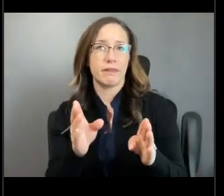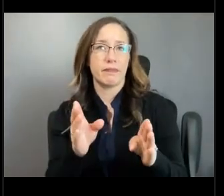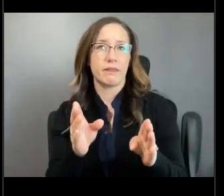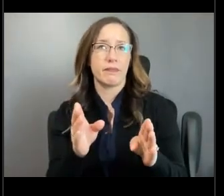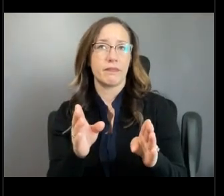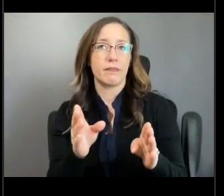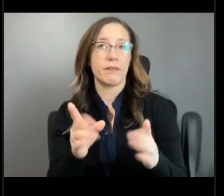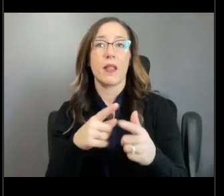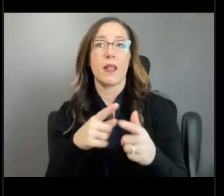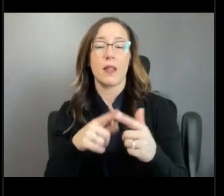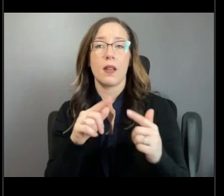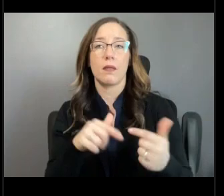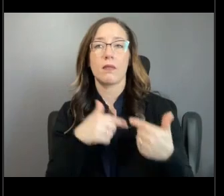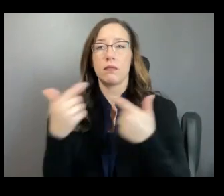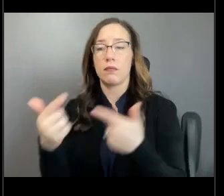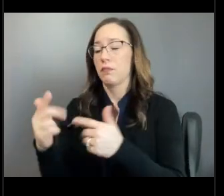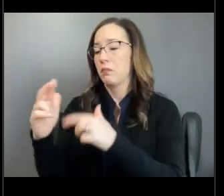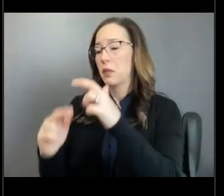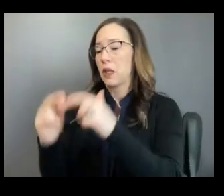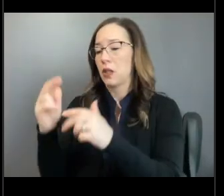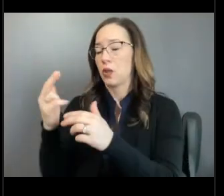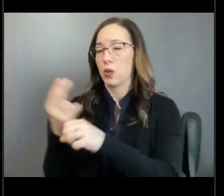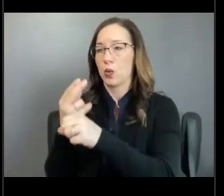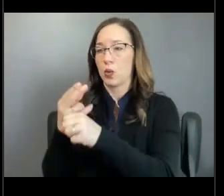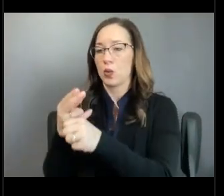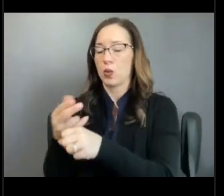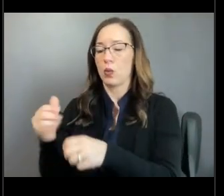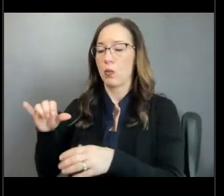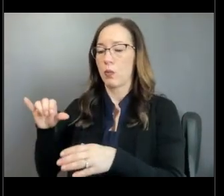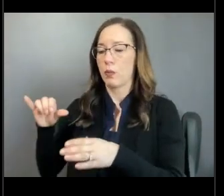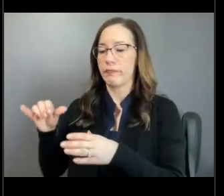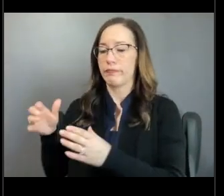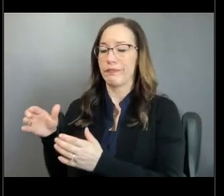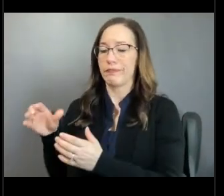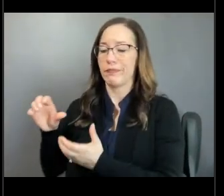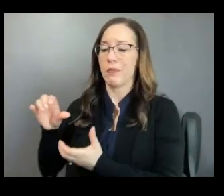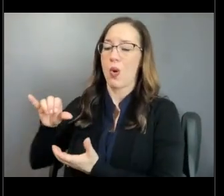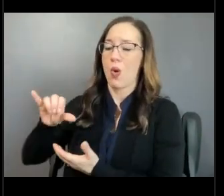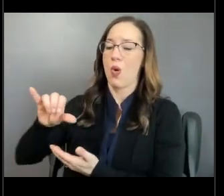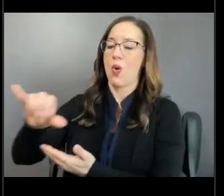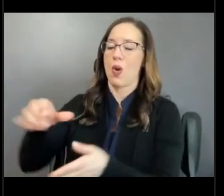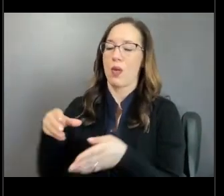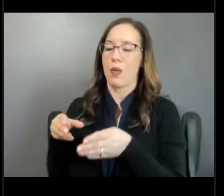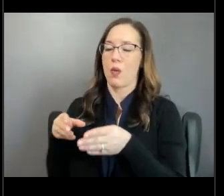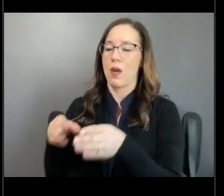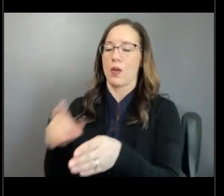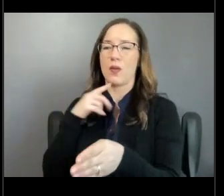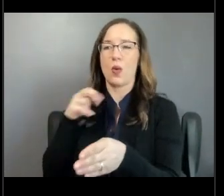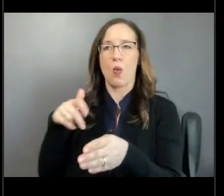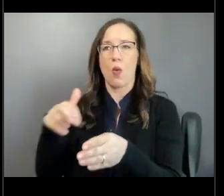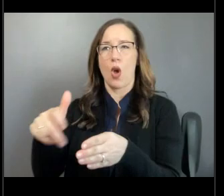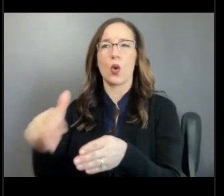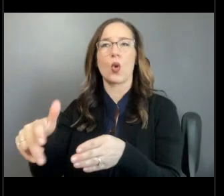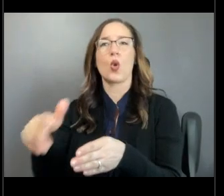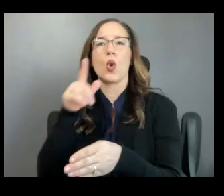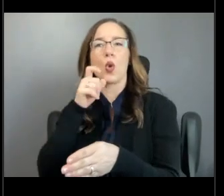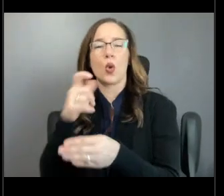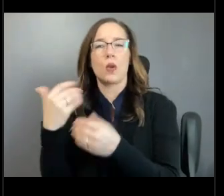which the builder uses to pour the walkways. Who may be liable for a slope